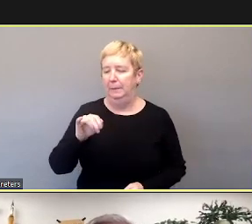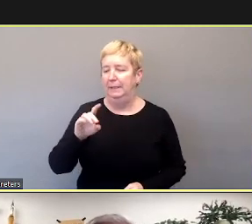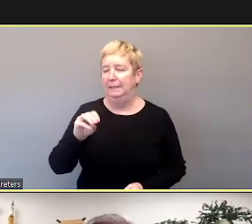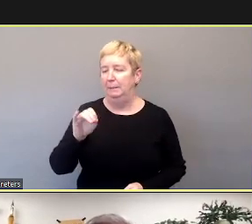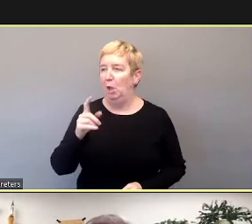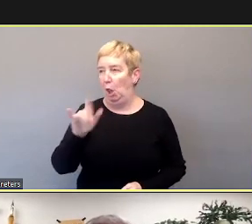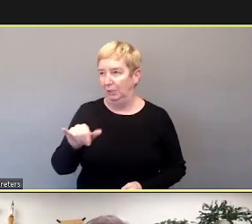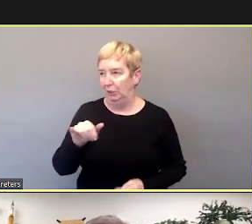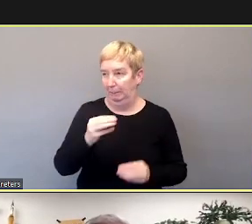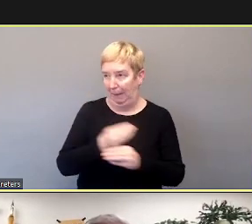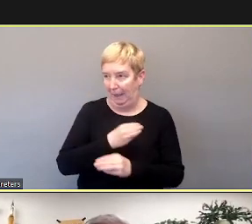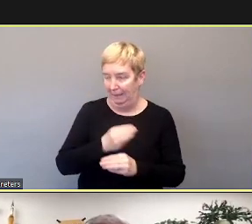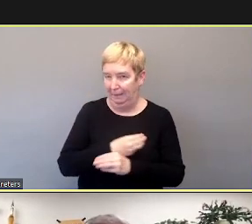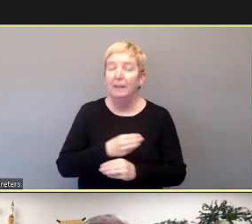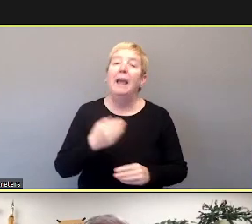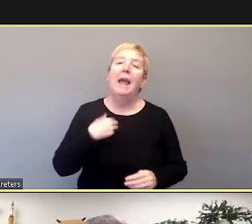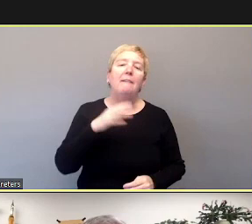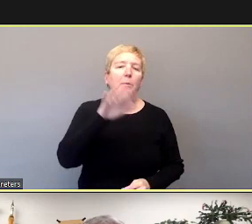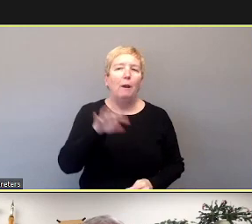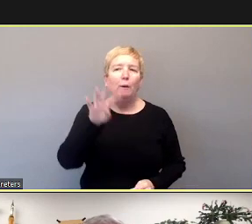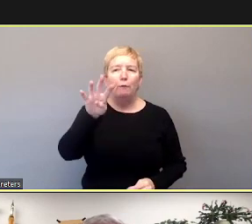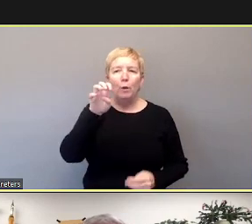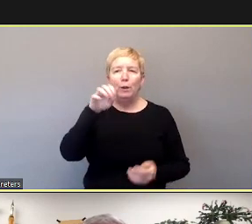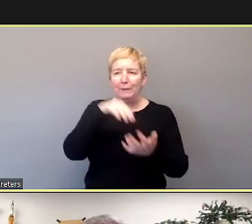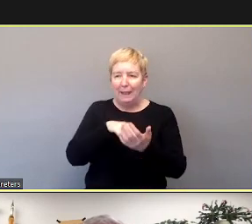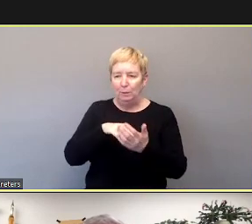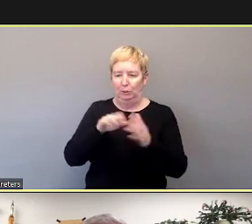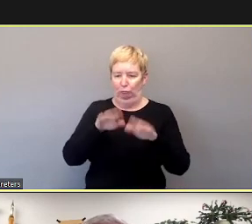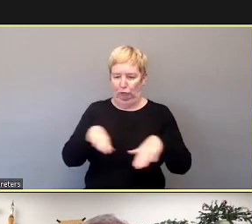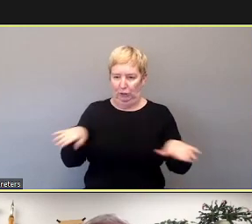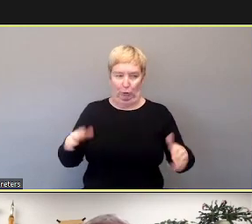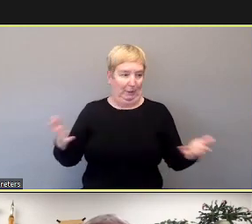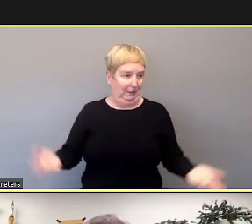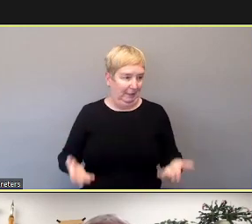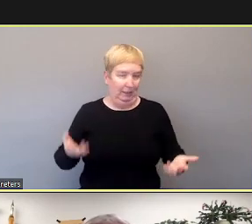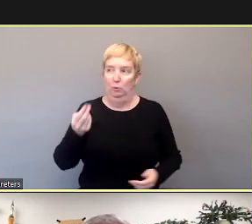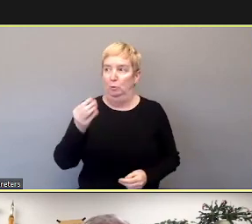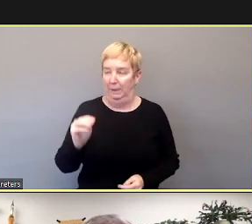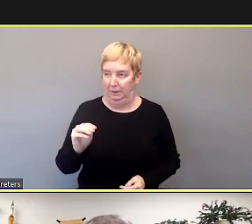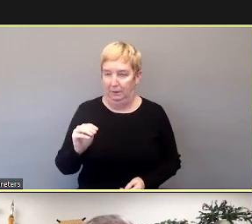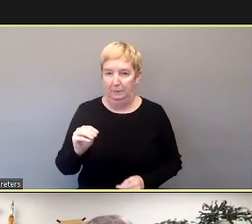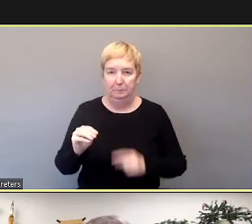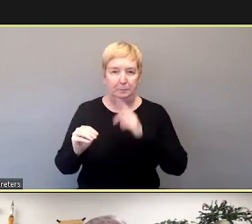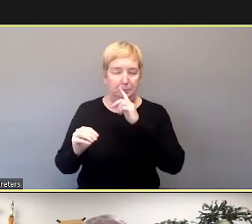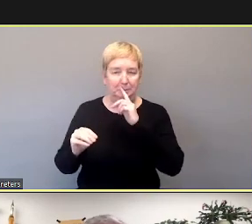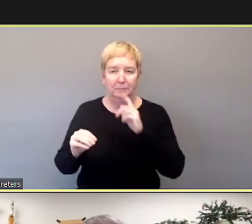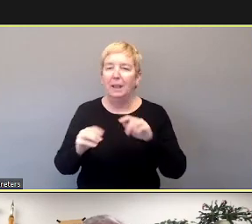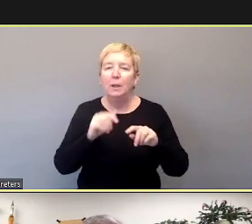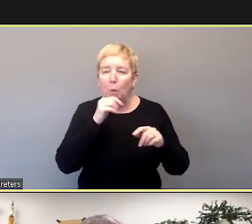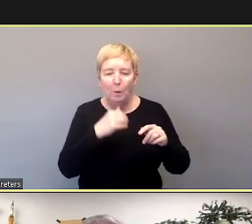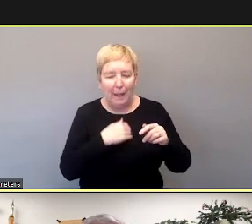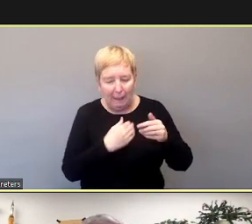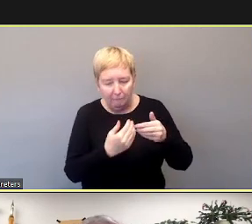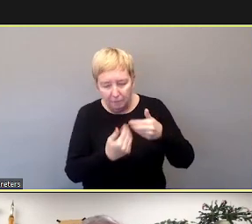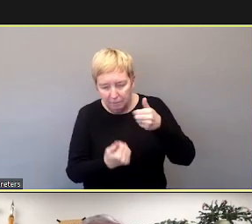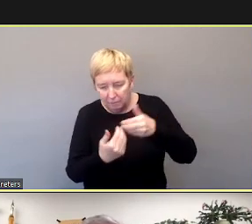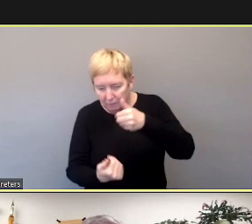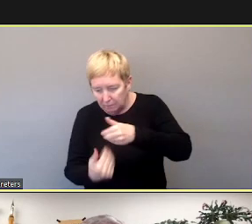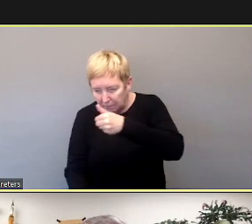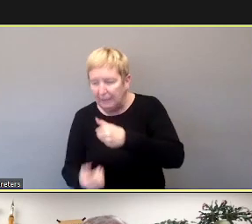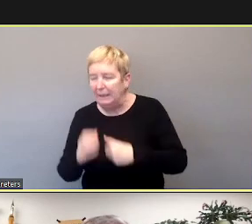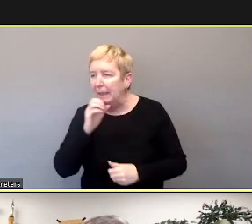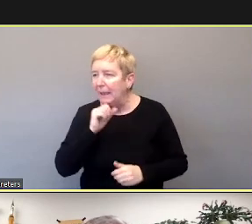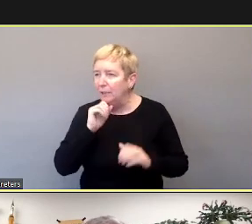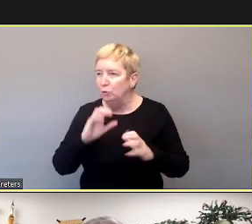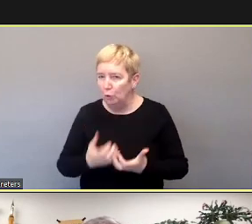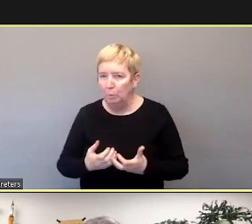400,000 kids in New Mexico. And I don't have the exact subgroups for different ages. I think there's about